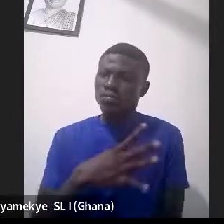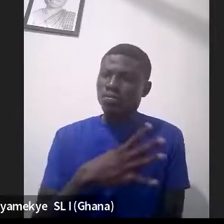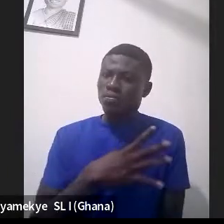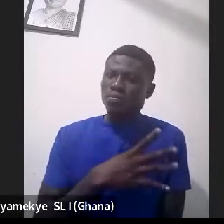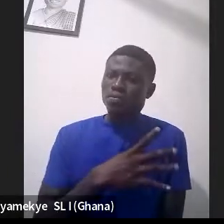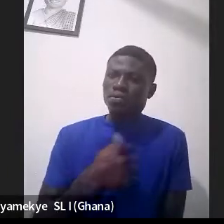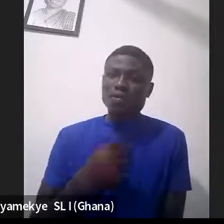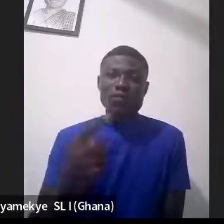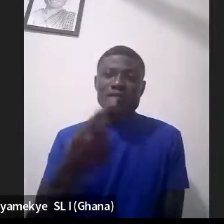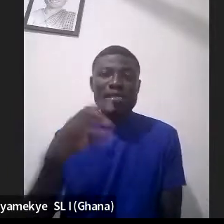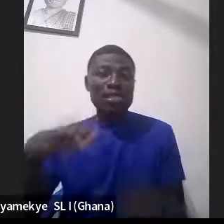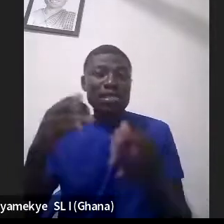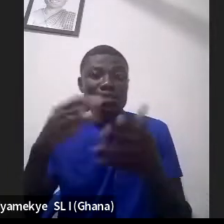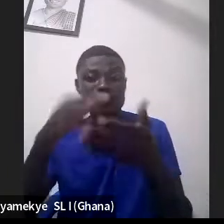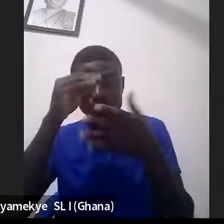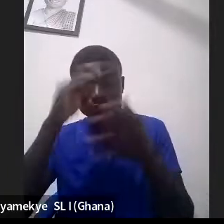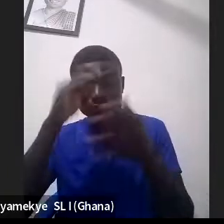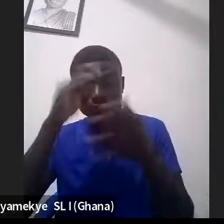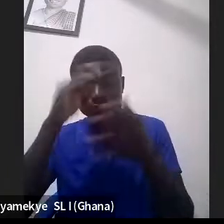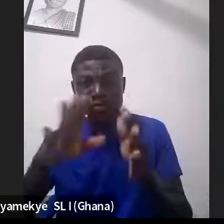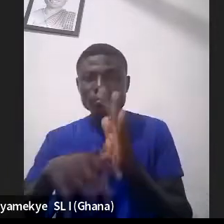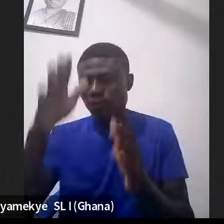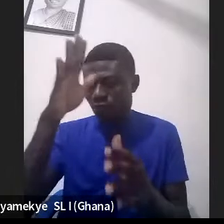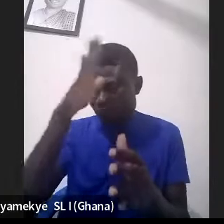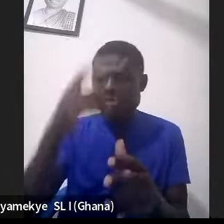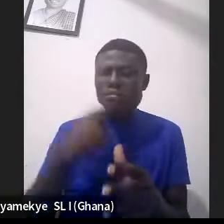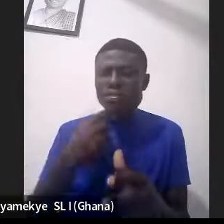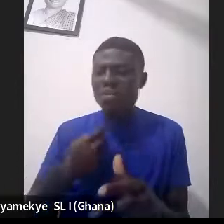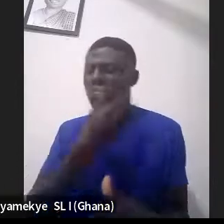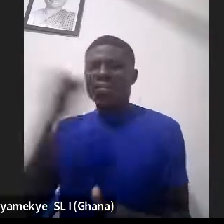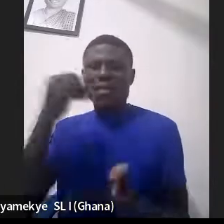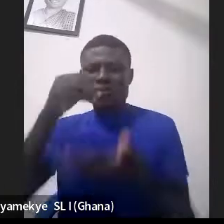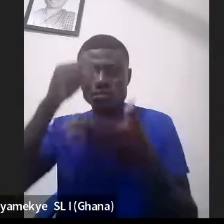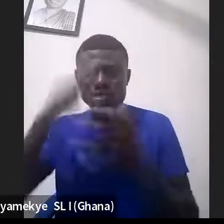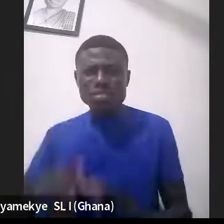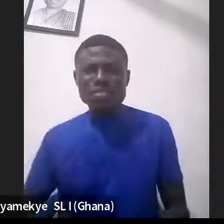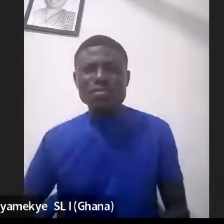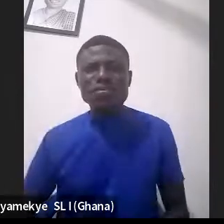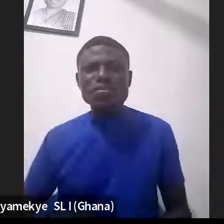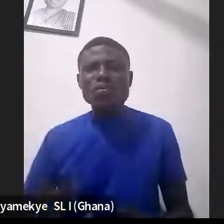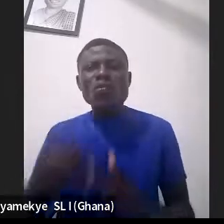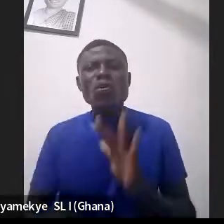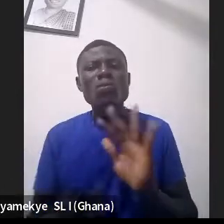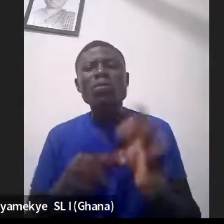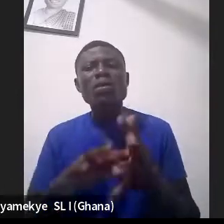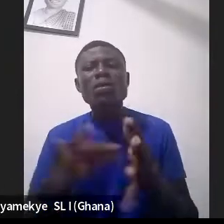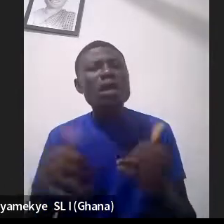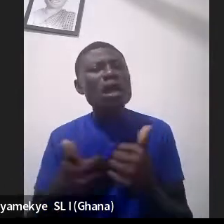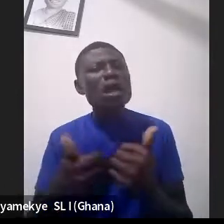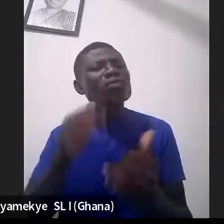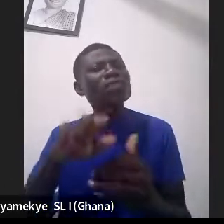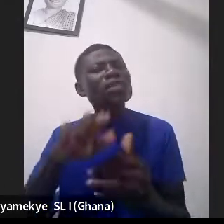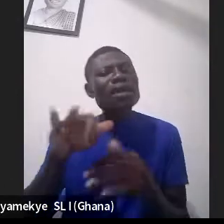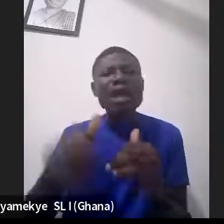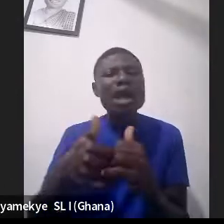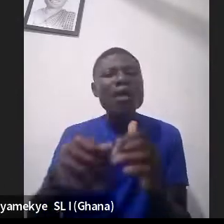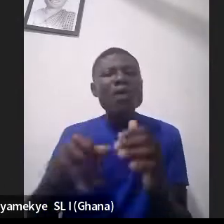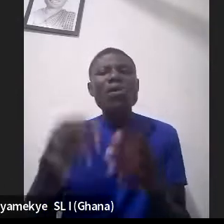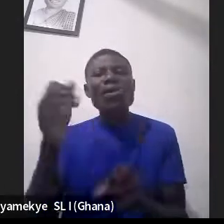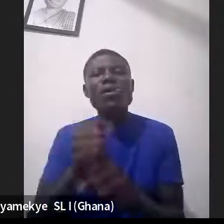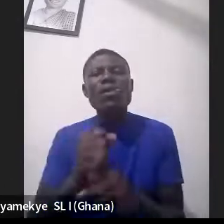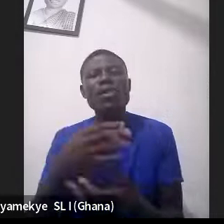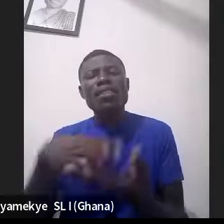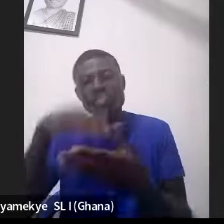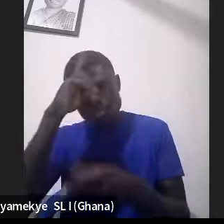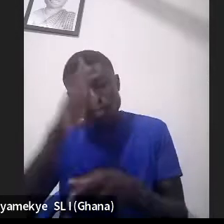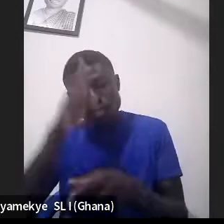first-class student. Their father too say, I'm a first-class student. And so what do you mean that my child is dyslexic and